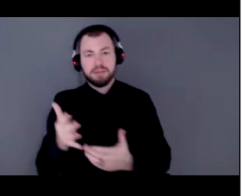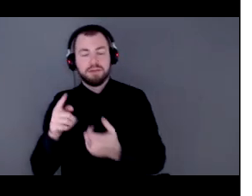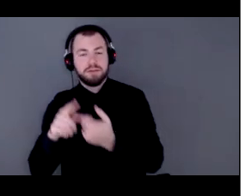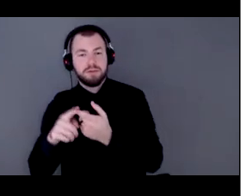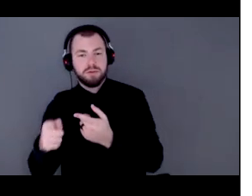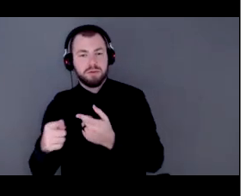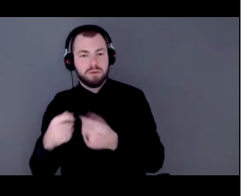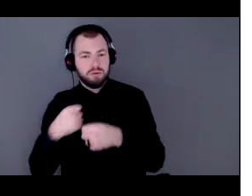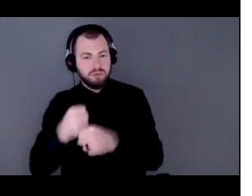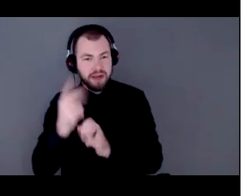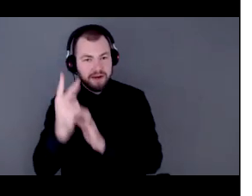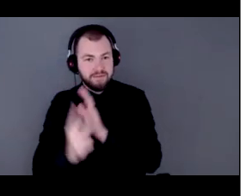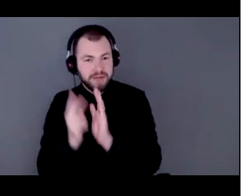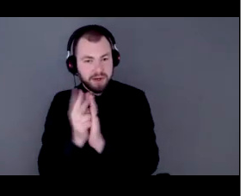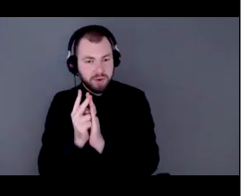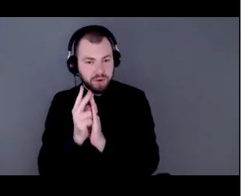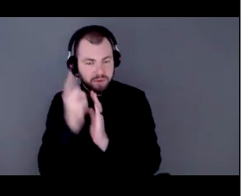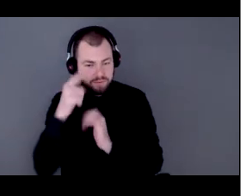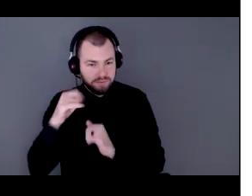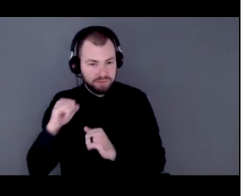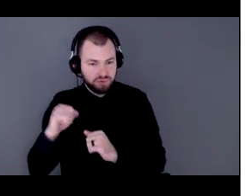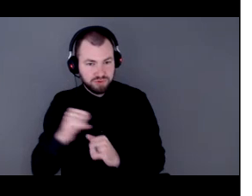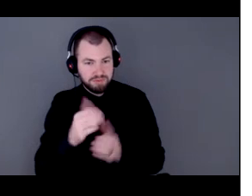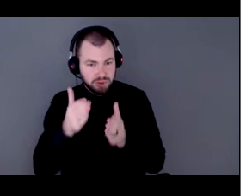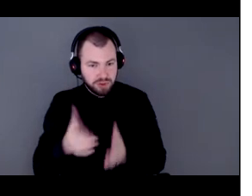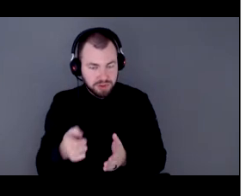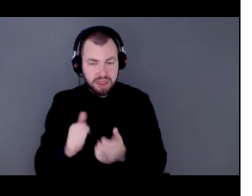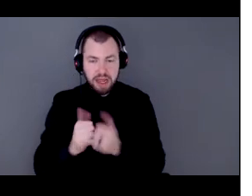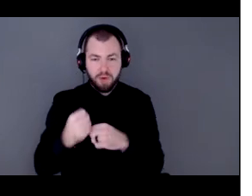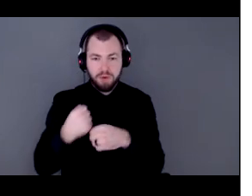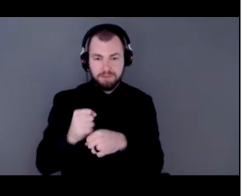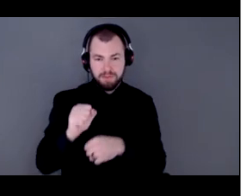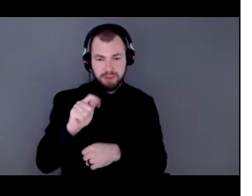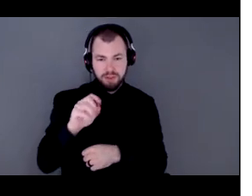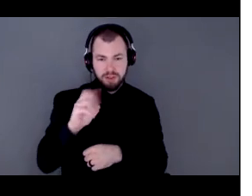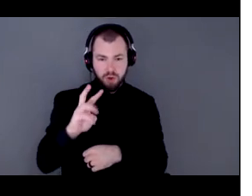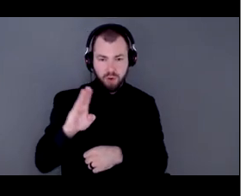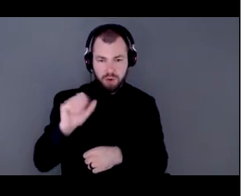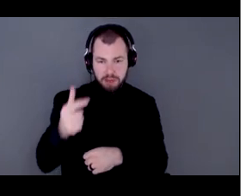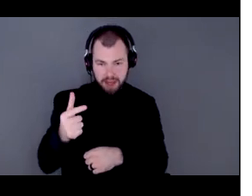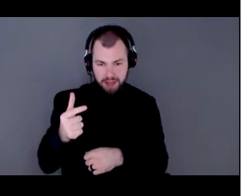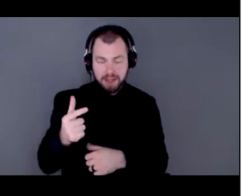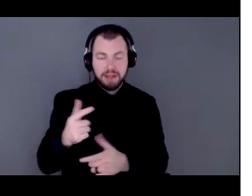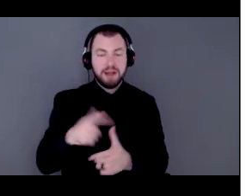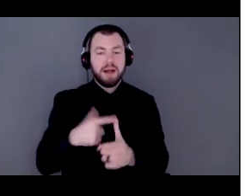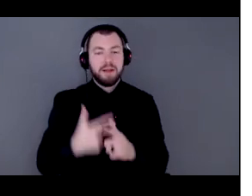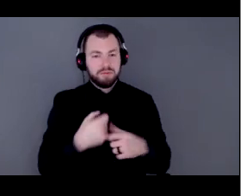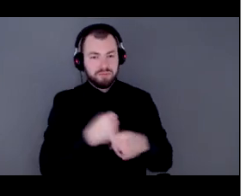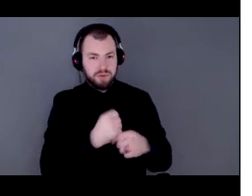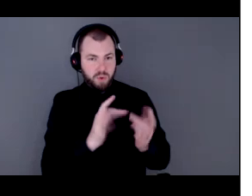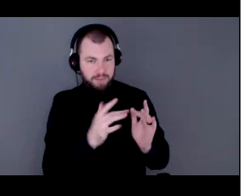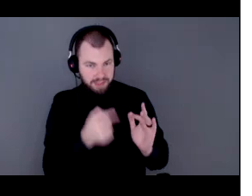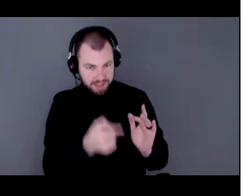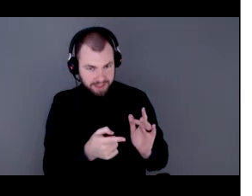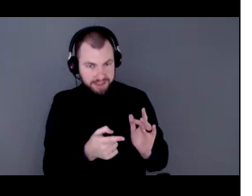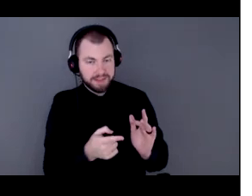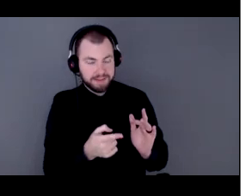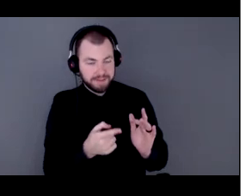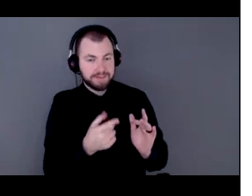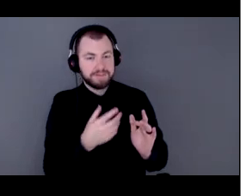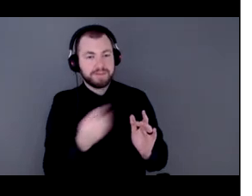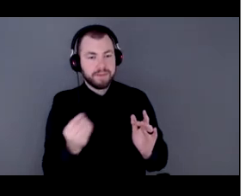video for our shrimpers on how to make a stow bag, and then creating our websites and actually putting together